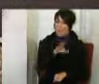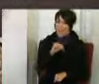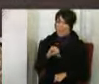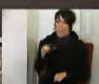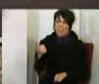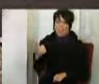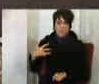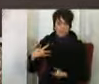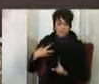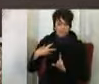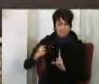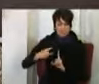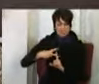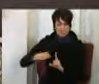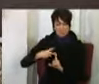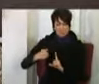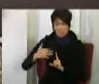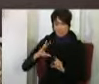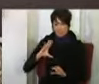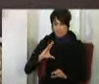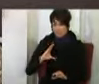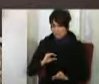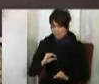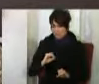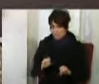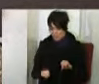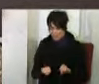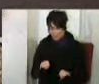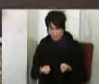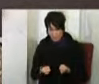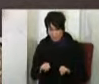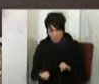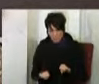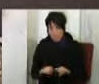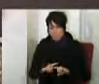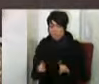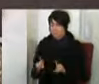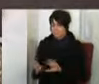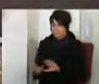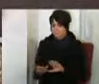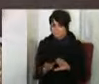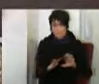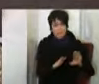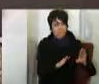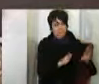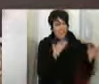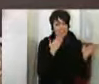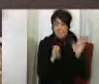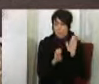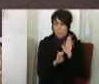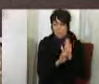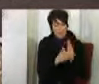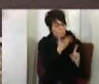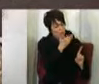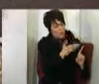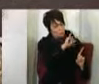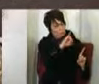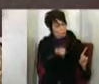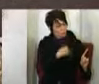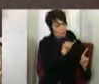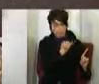poured even more doubt upon us. But we thank you that in this example of Joseph and